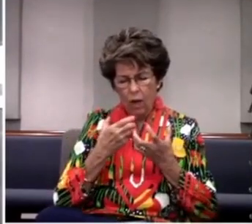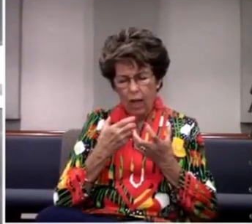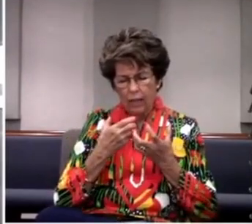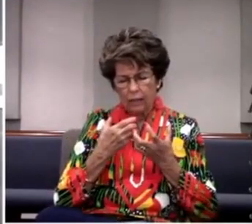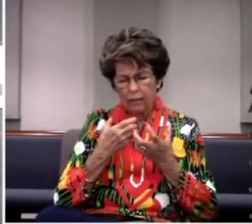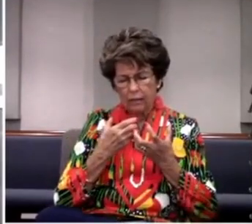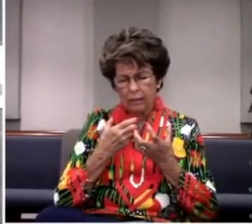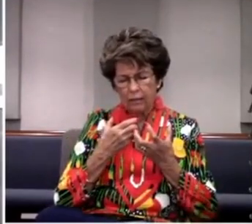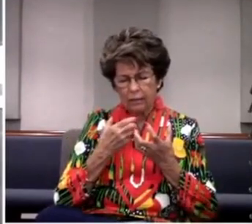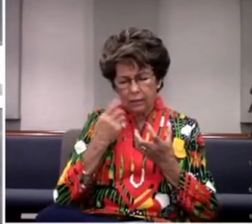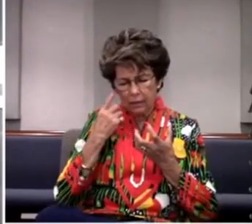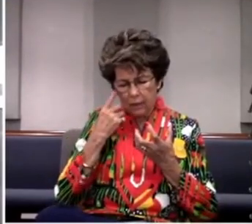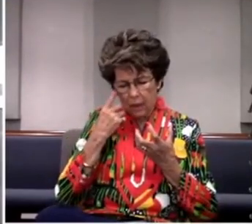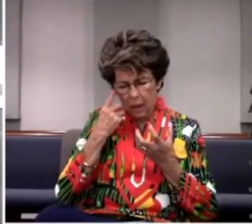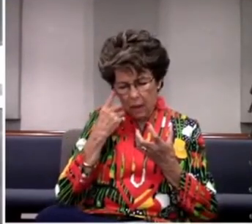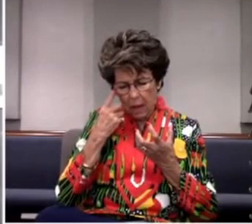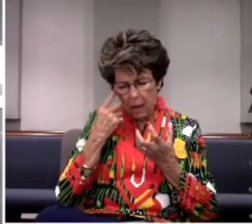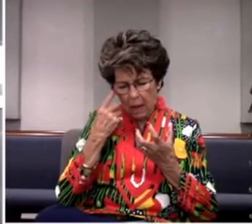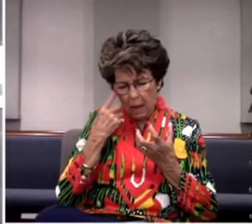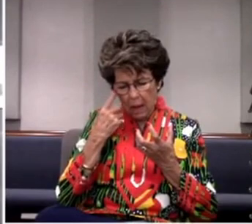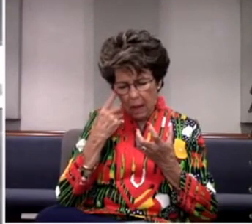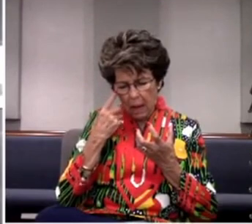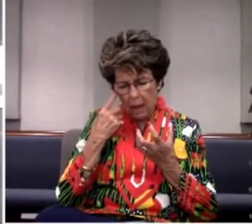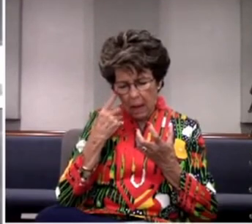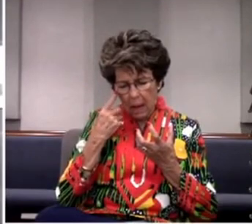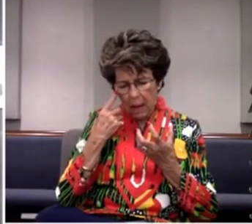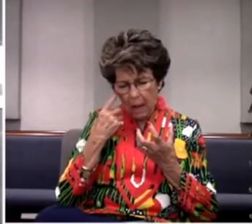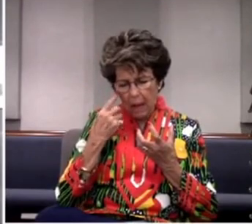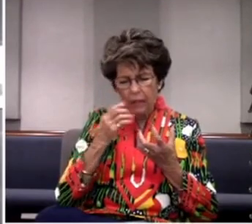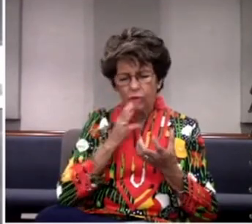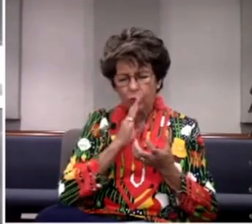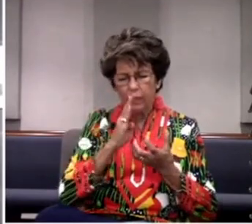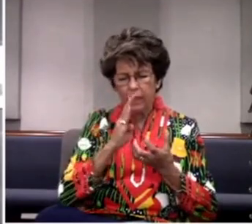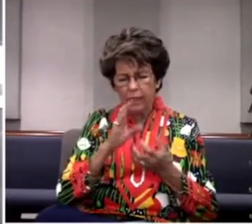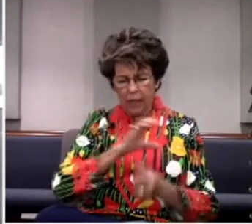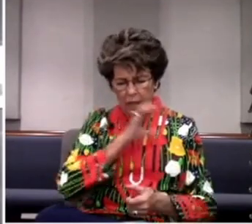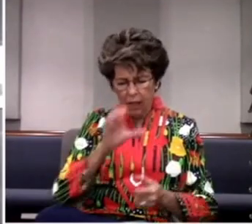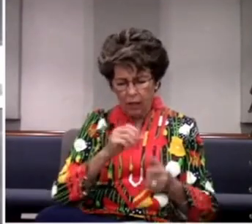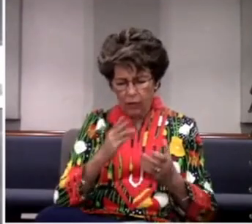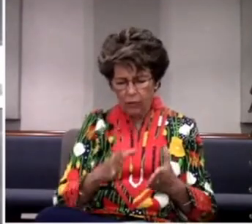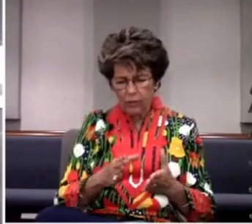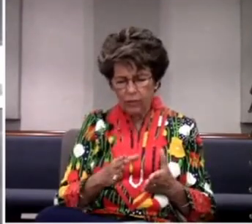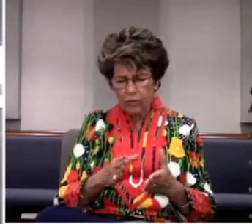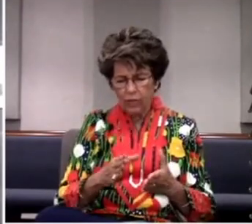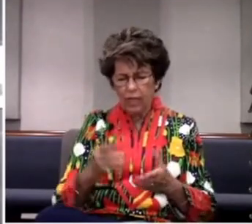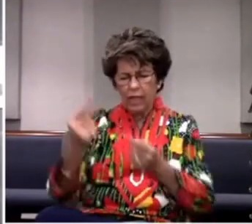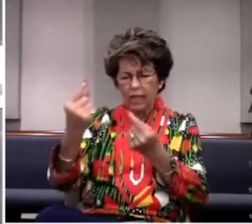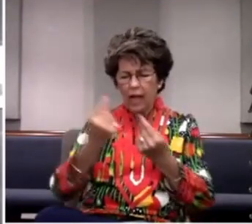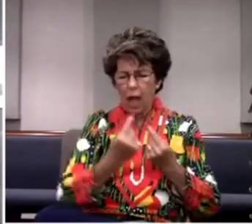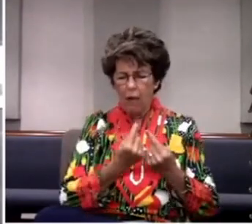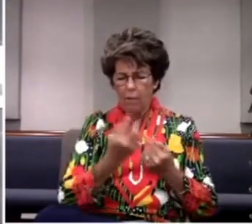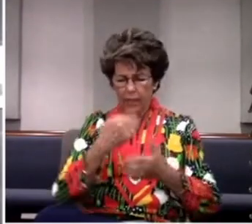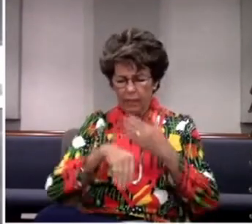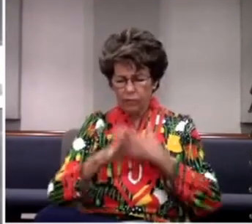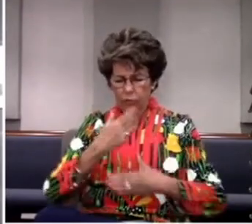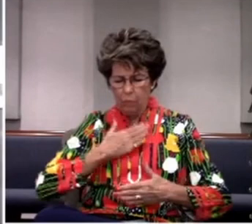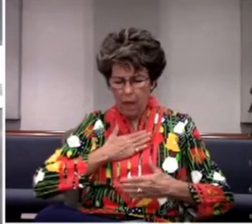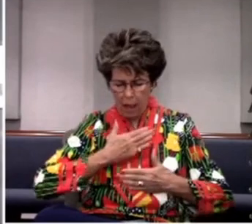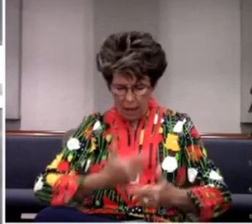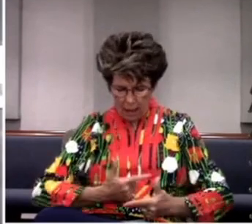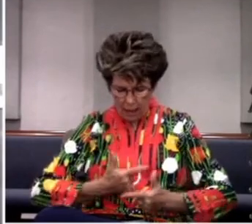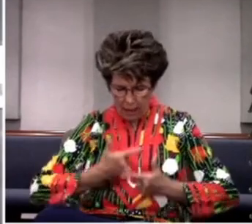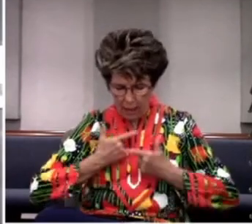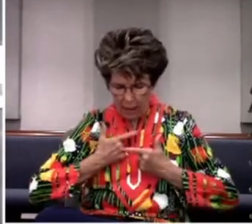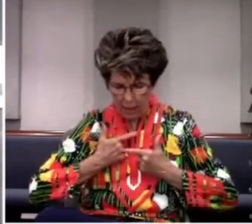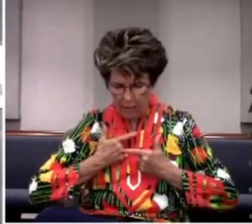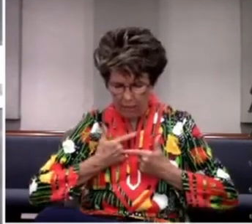saved. I want to be a Christian. I want you to come into my life. I give